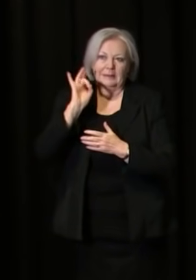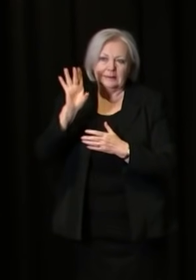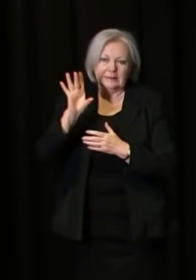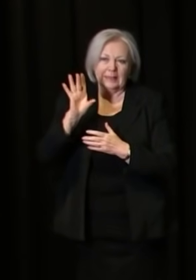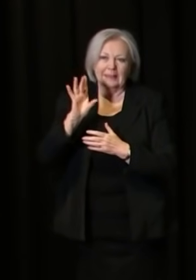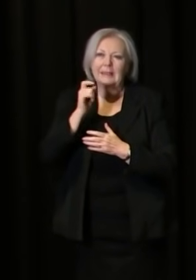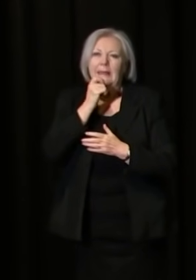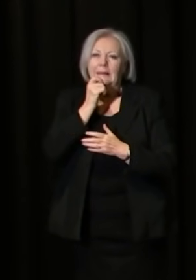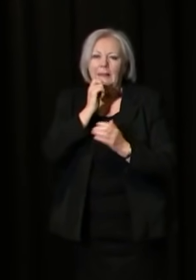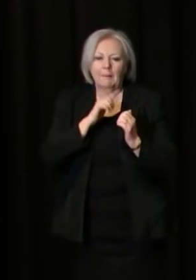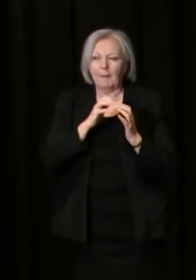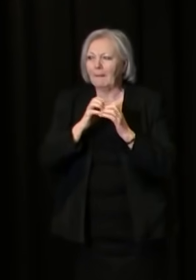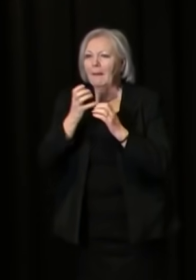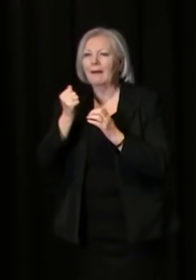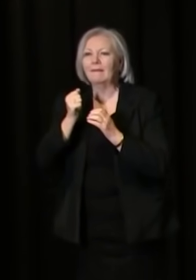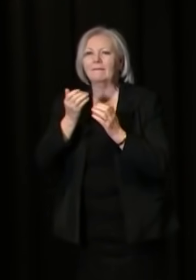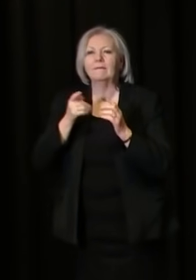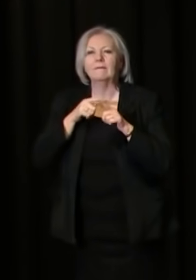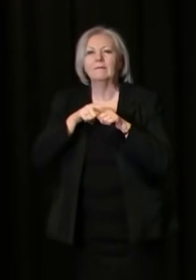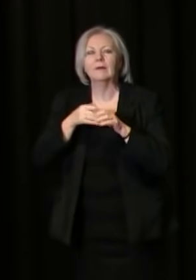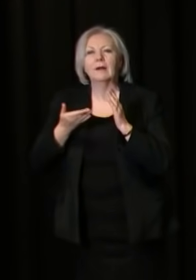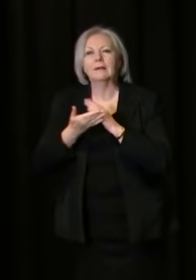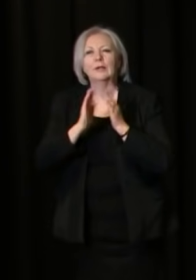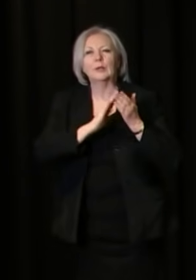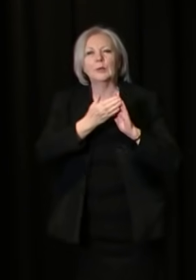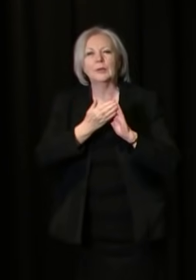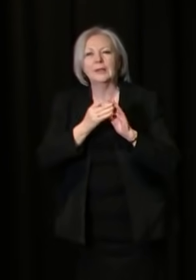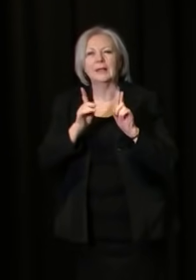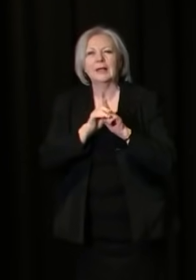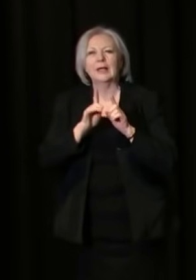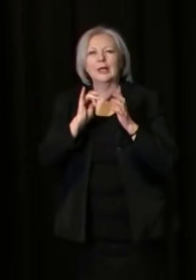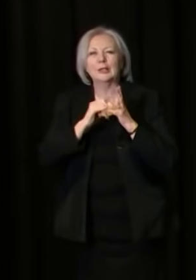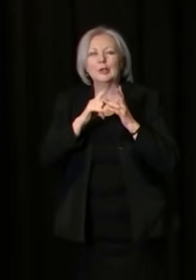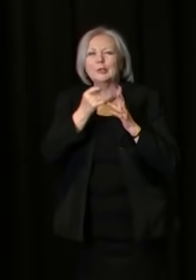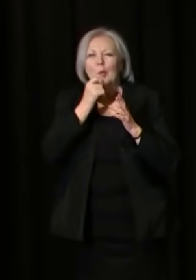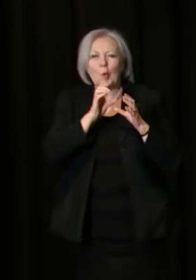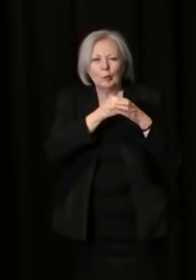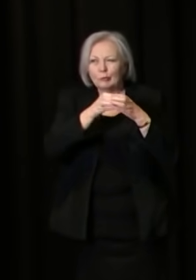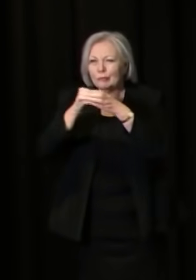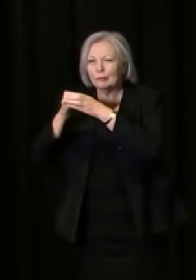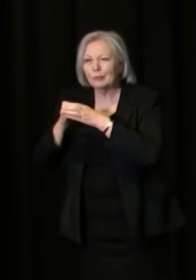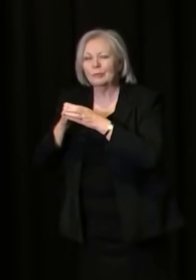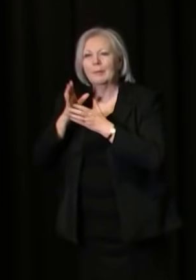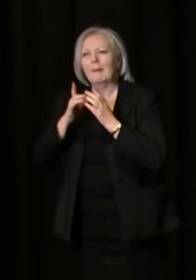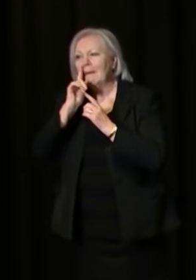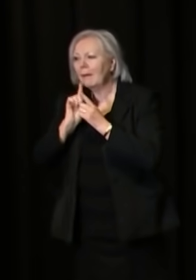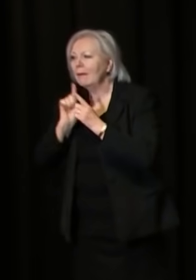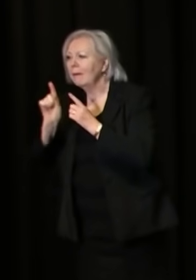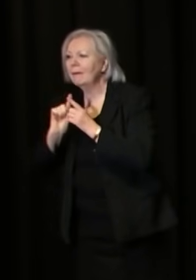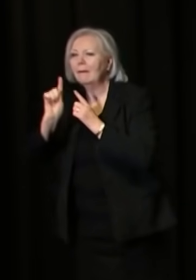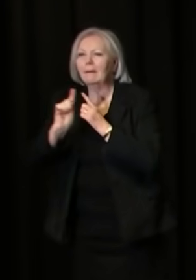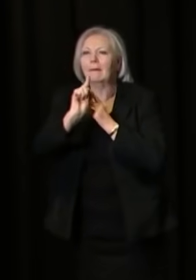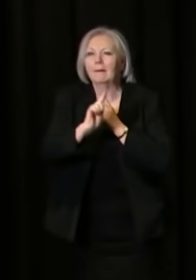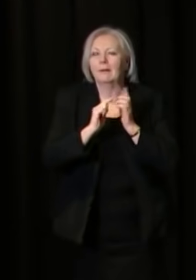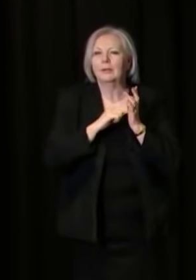community-based mini pop-up sites at that really granular local community level in areas where we need to just put in that last